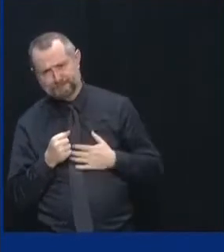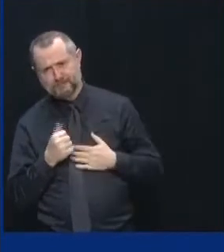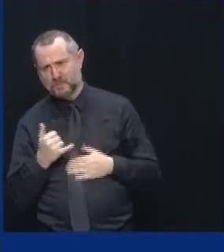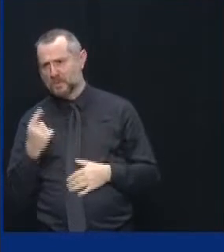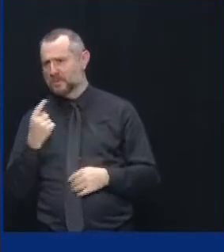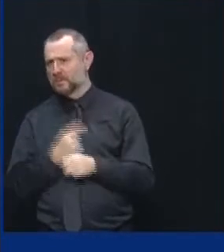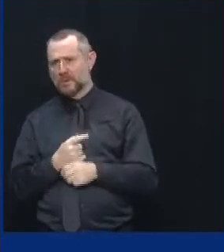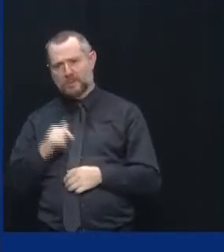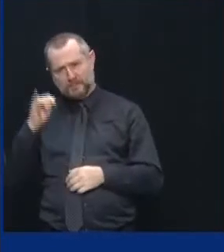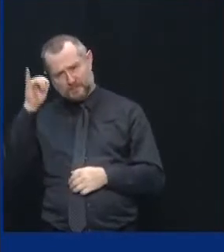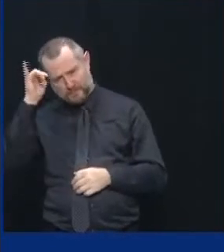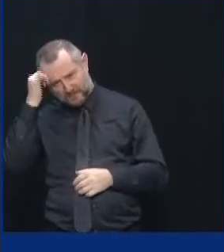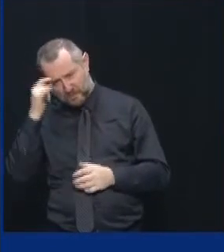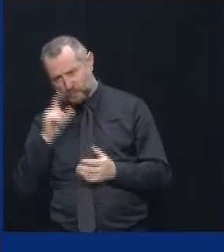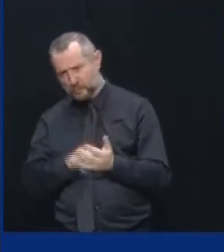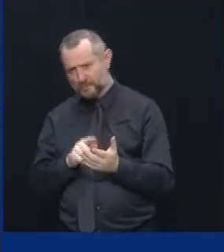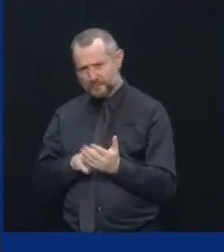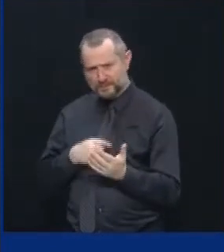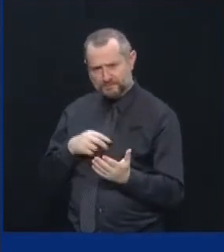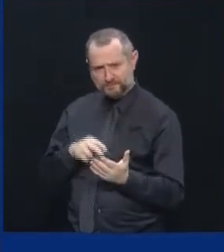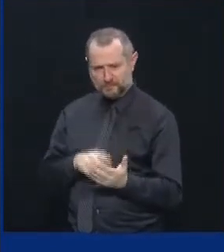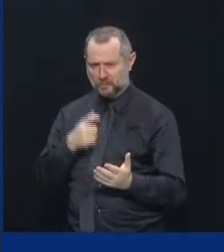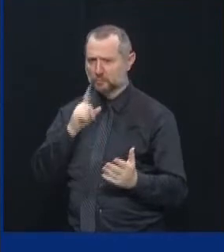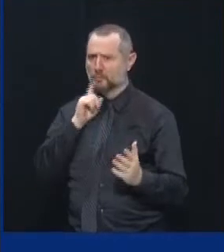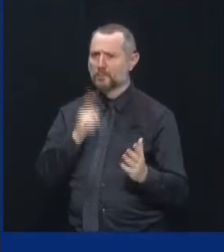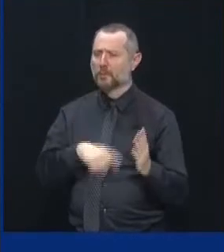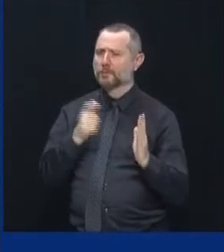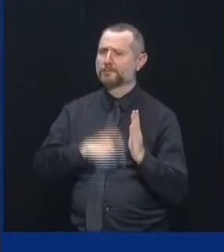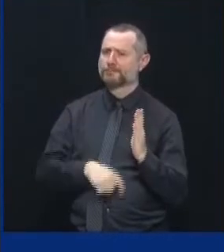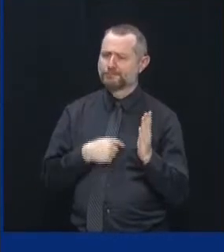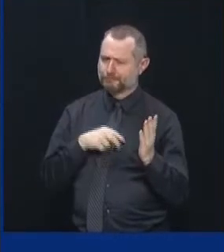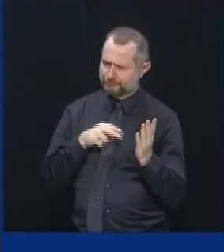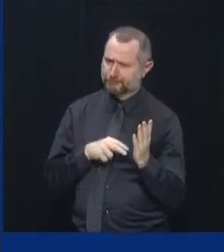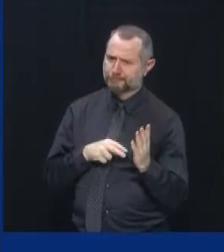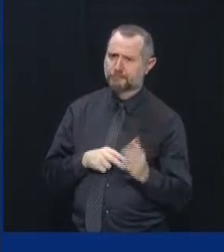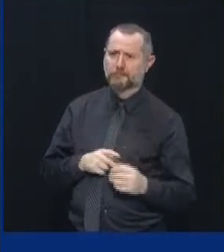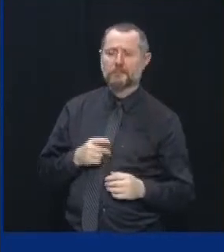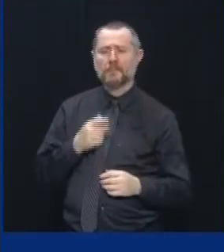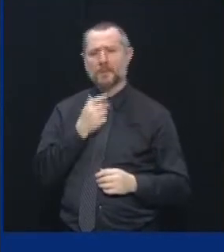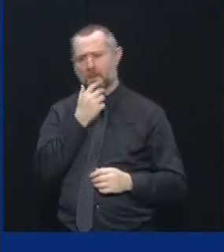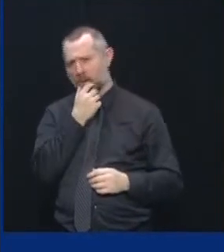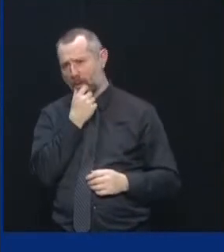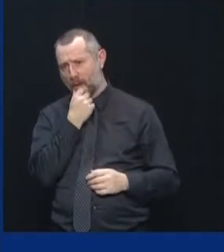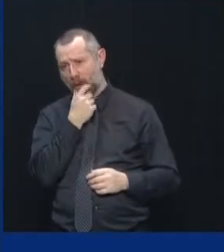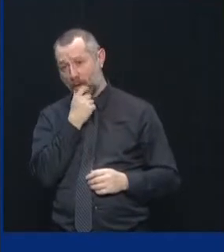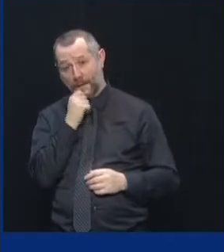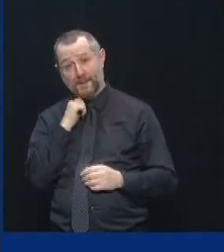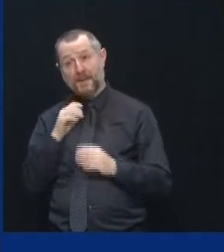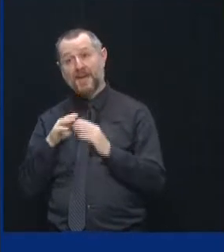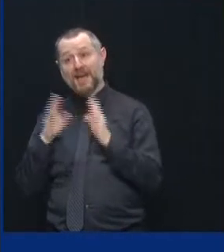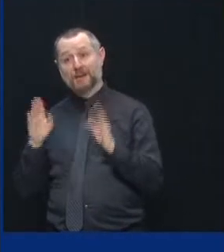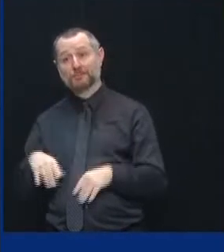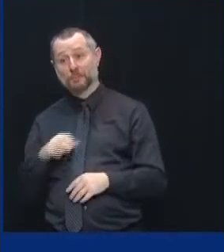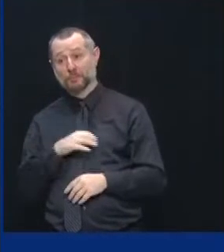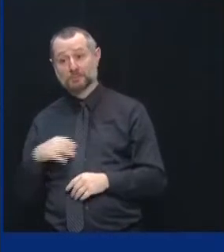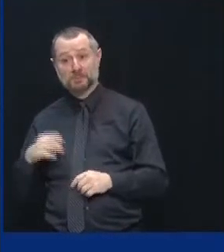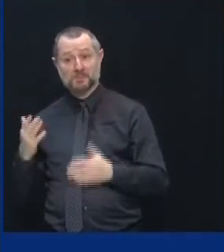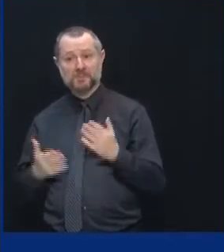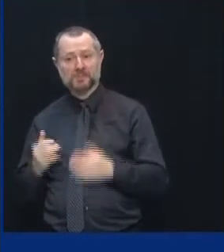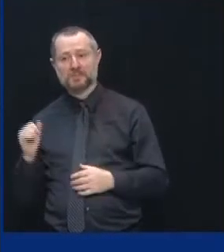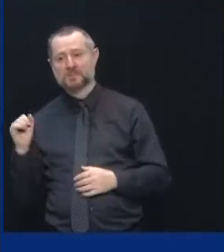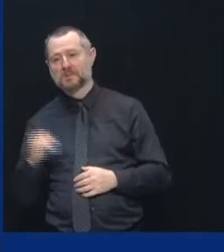News where the House could send about $12 billion to New York. That's very close